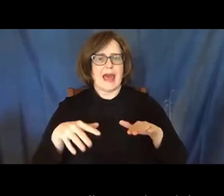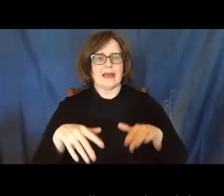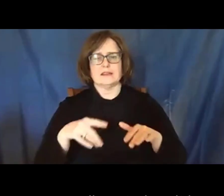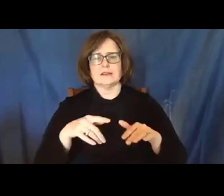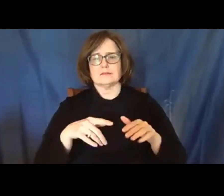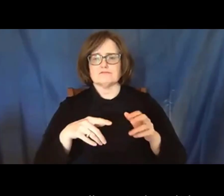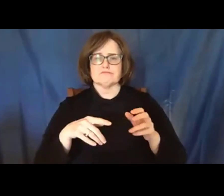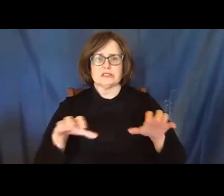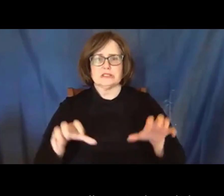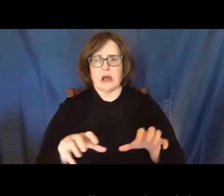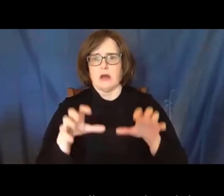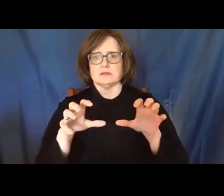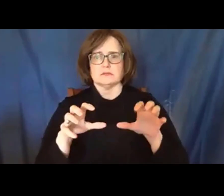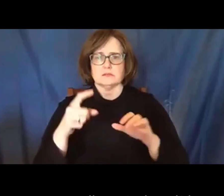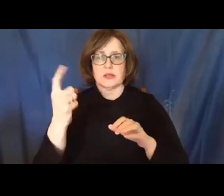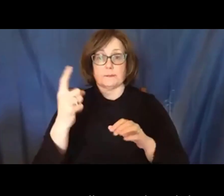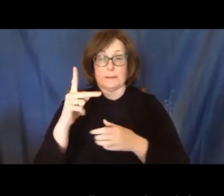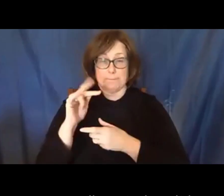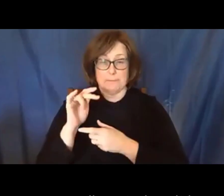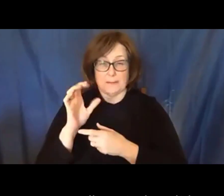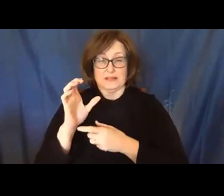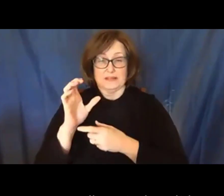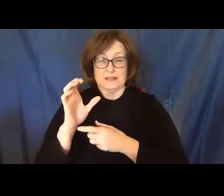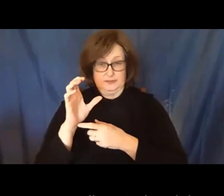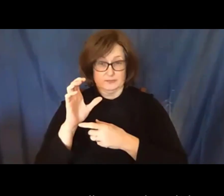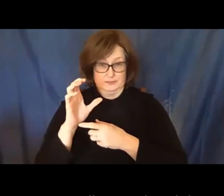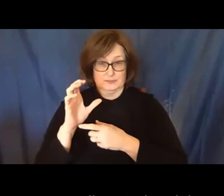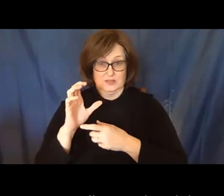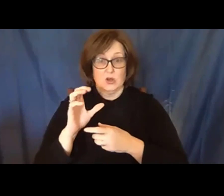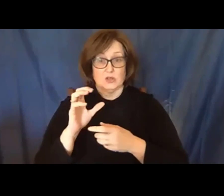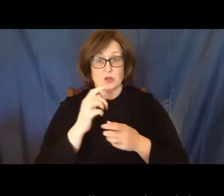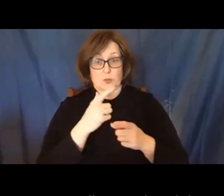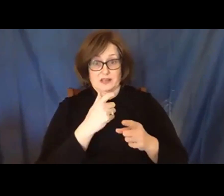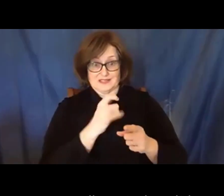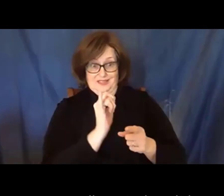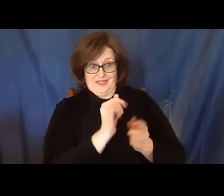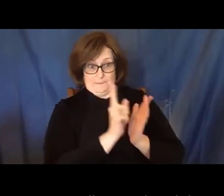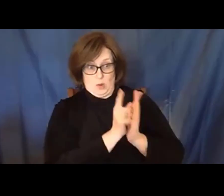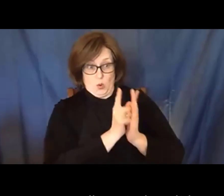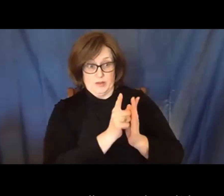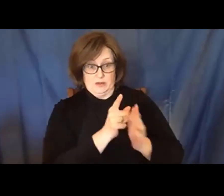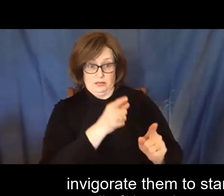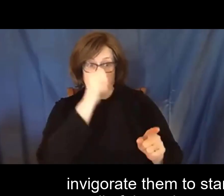public official kind of a way. And so this current moment really did